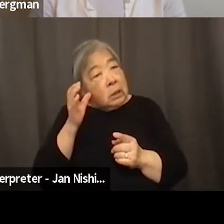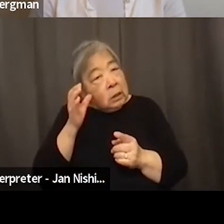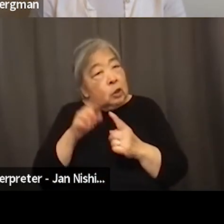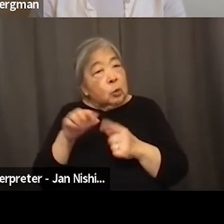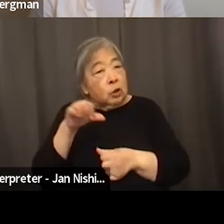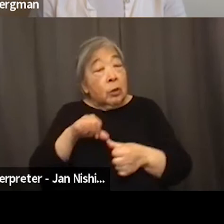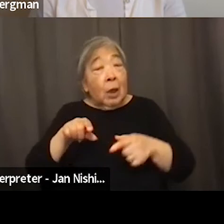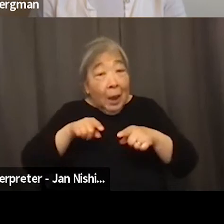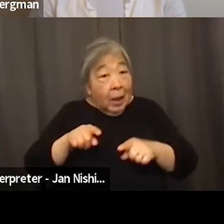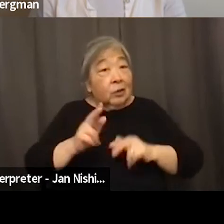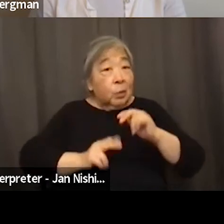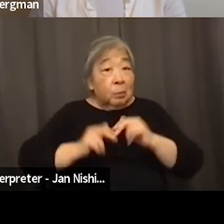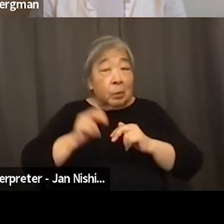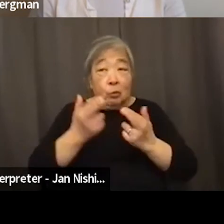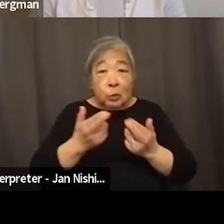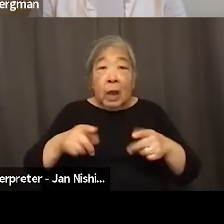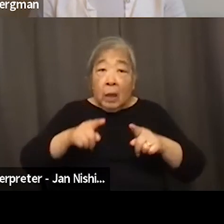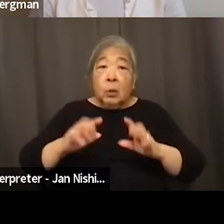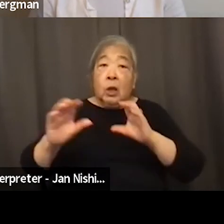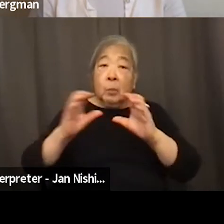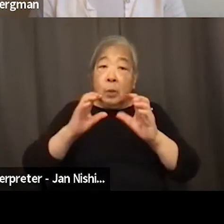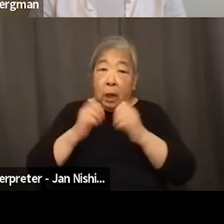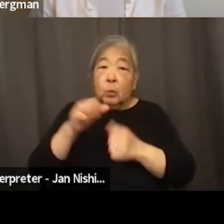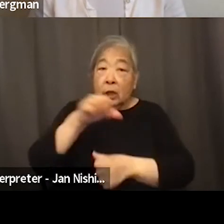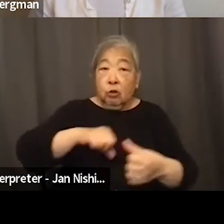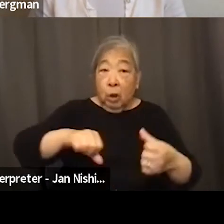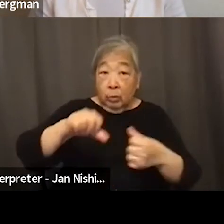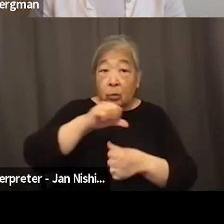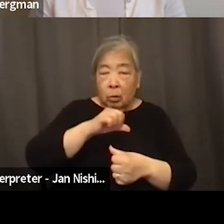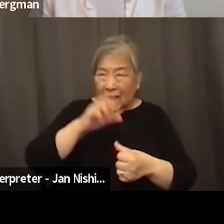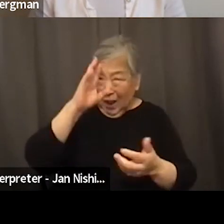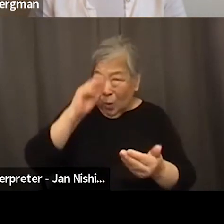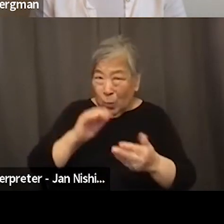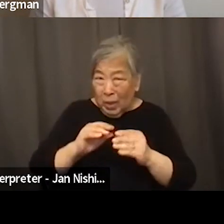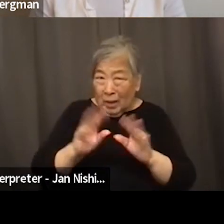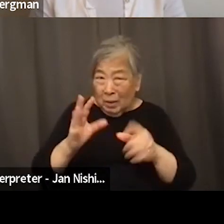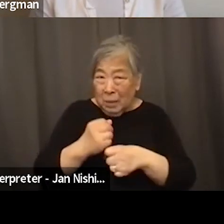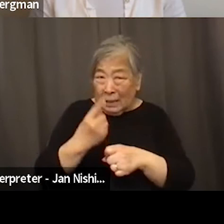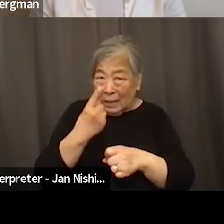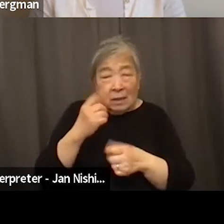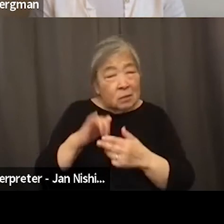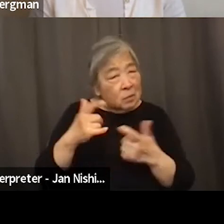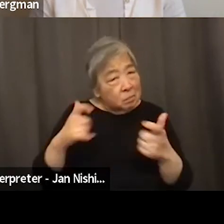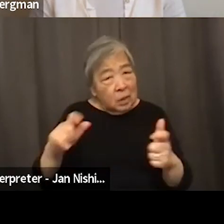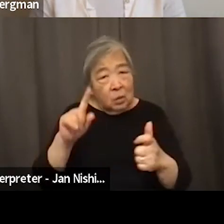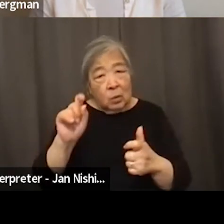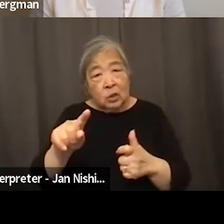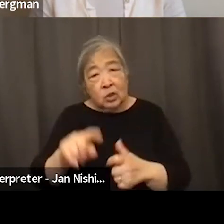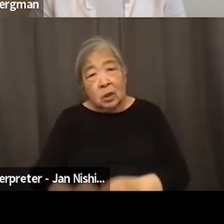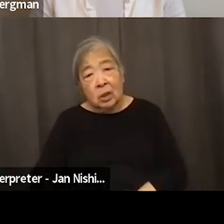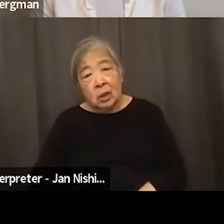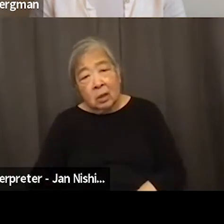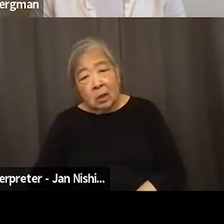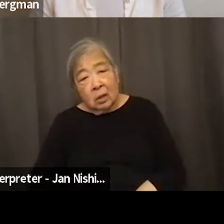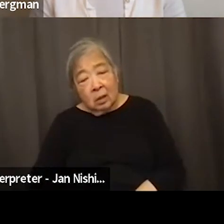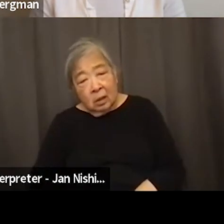build resources and communicate with one another accordingly. I hope that made sense, because that was a big question. Yeah,